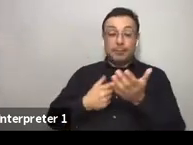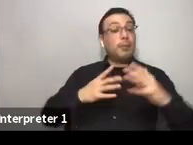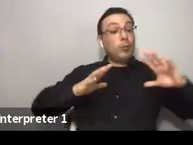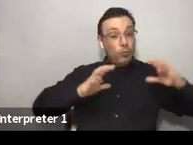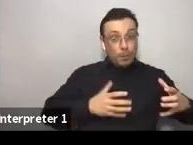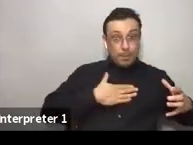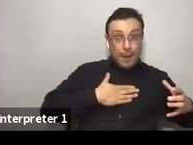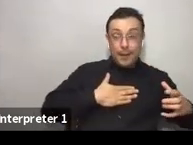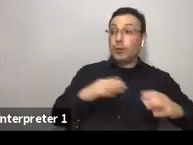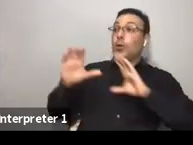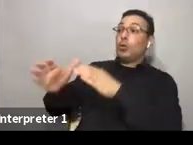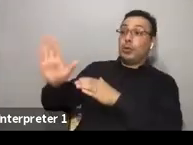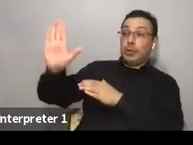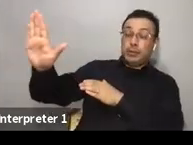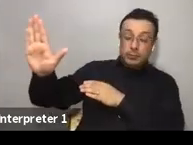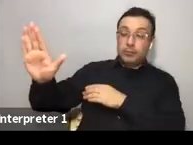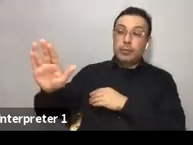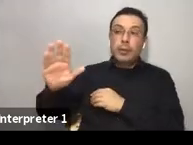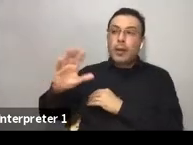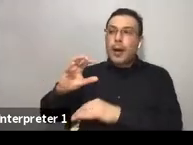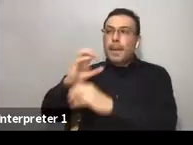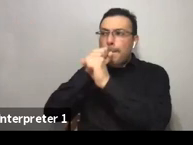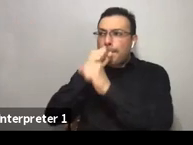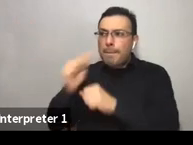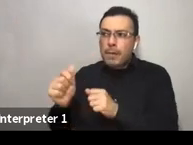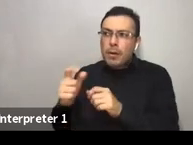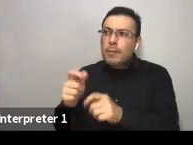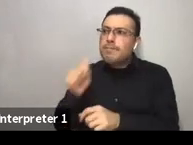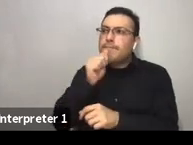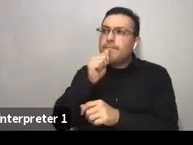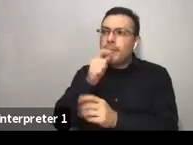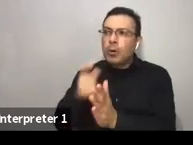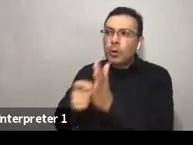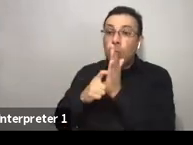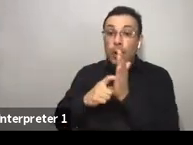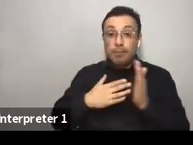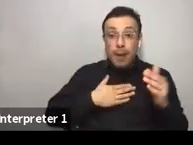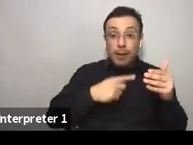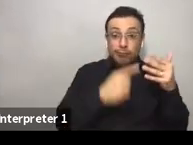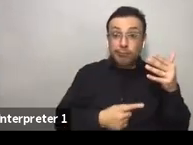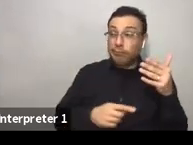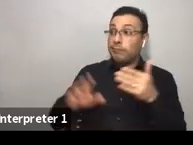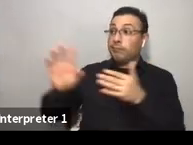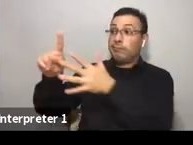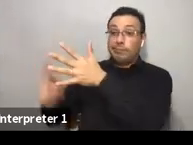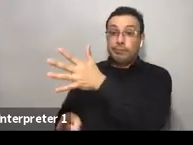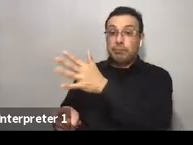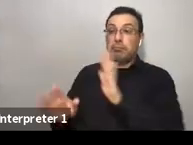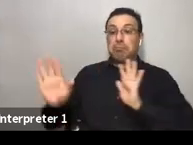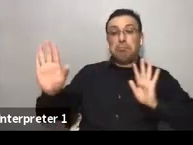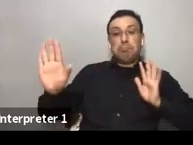requirements or may have no confidentiality requirements. And each partner needs to understand their own respective